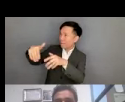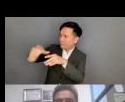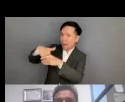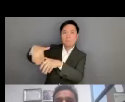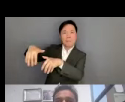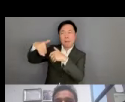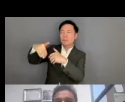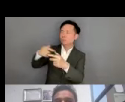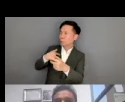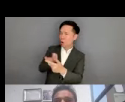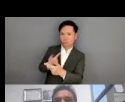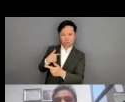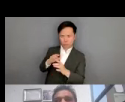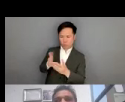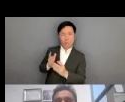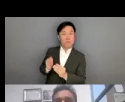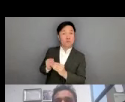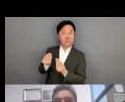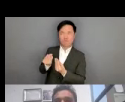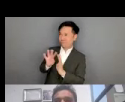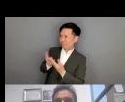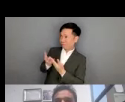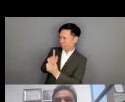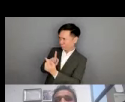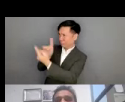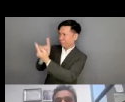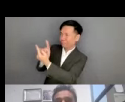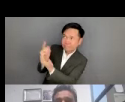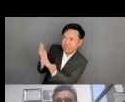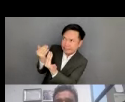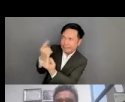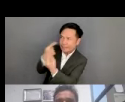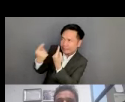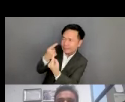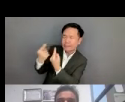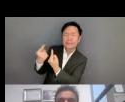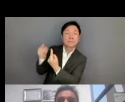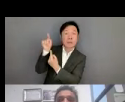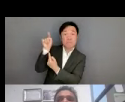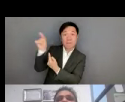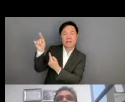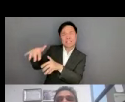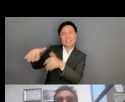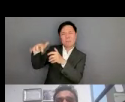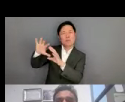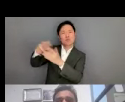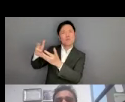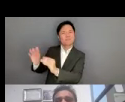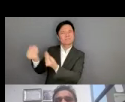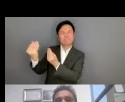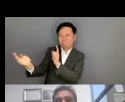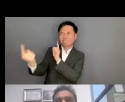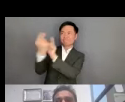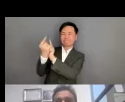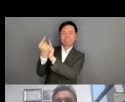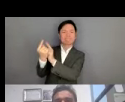Youth Council, that is the national body of youth actually organizations. And we are